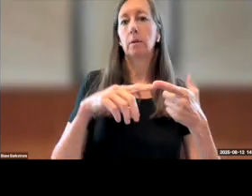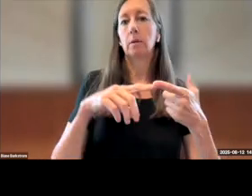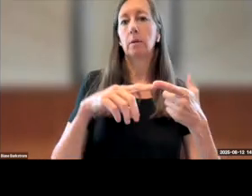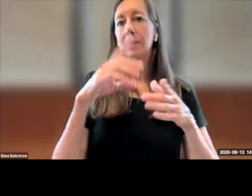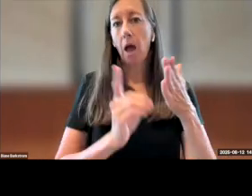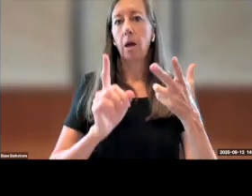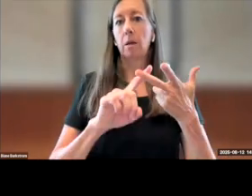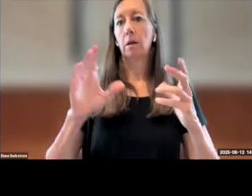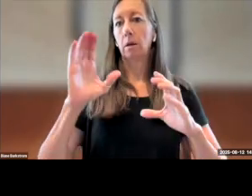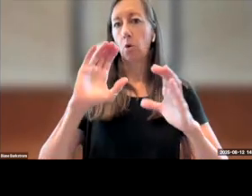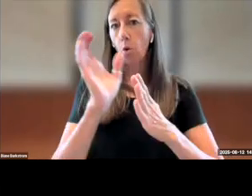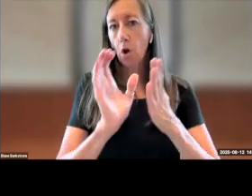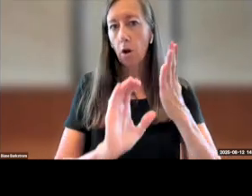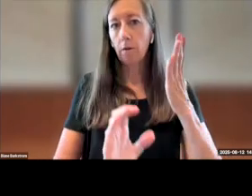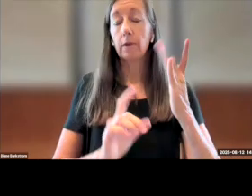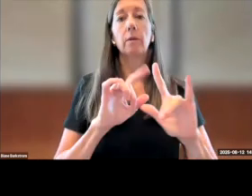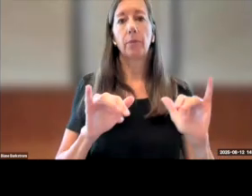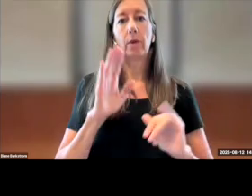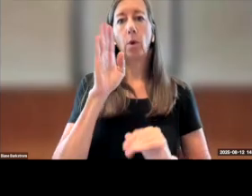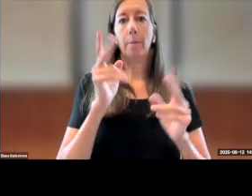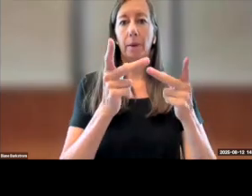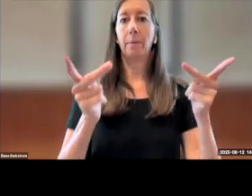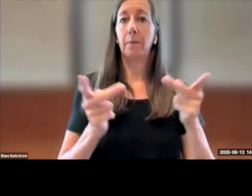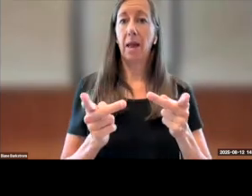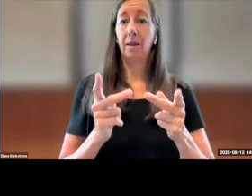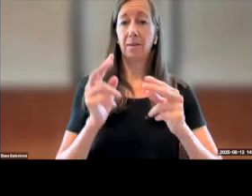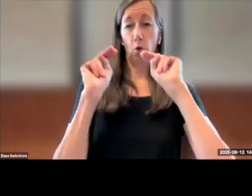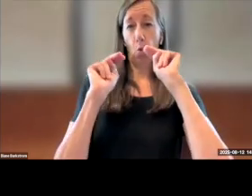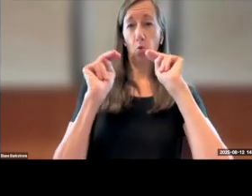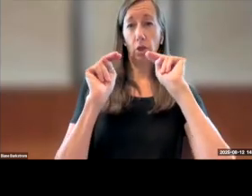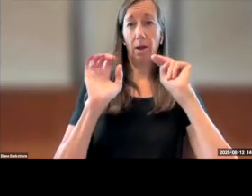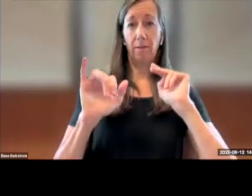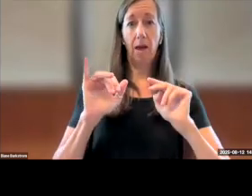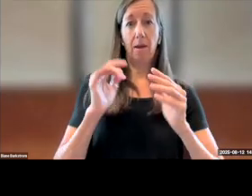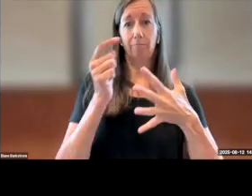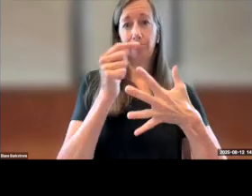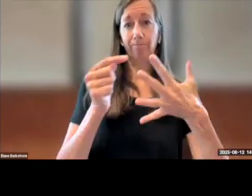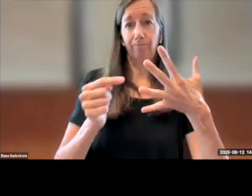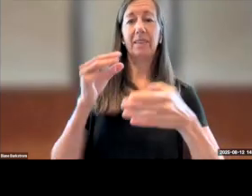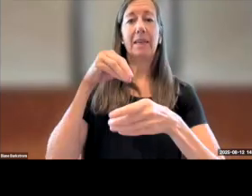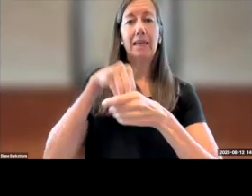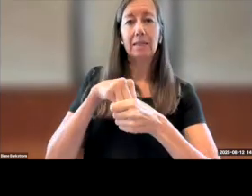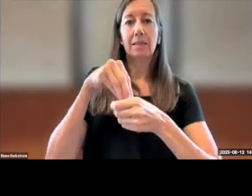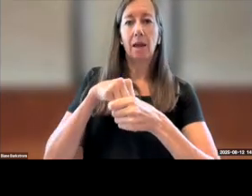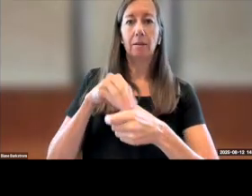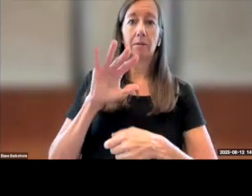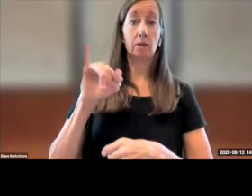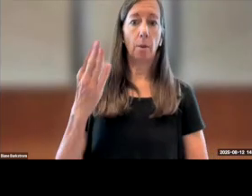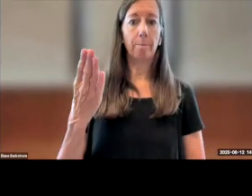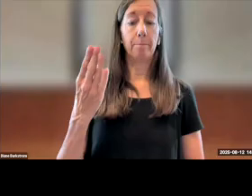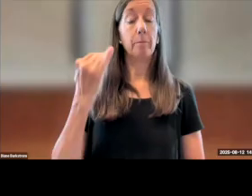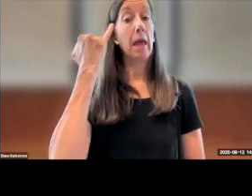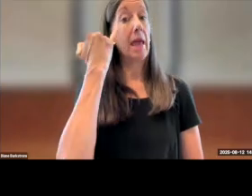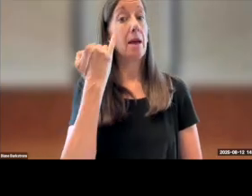for negotiating those items within the job, because if they want to take